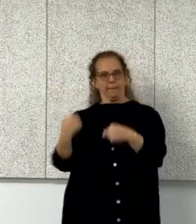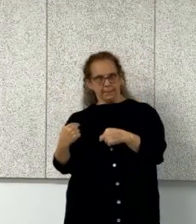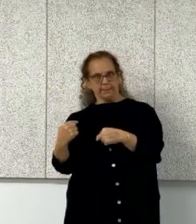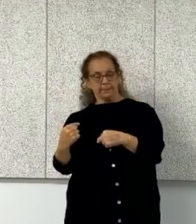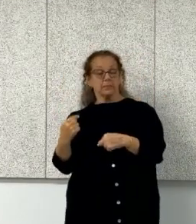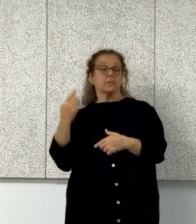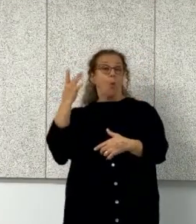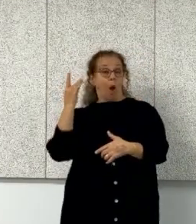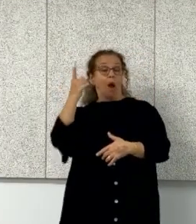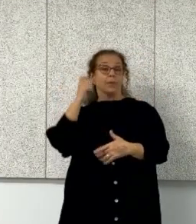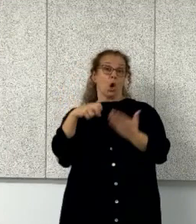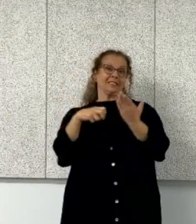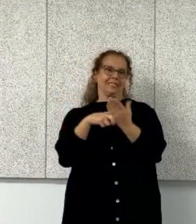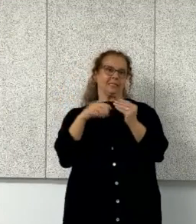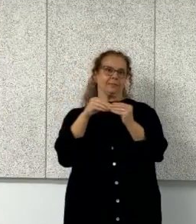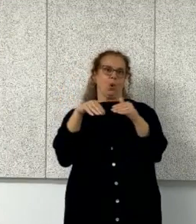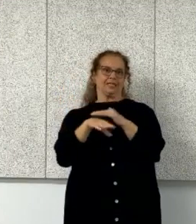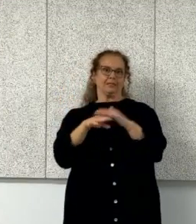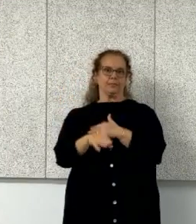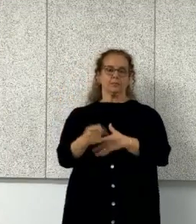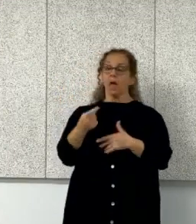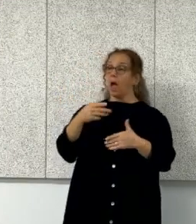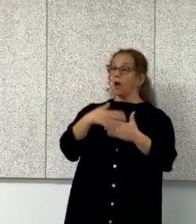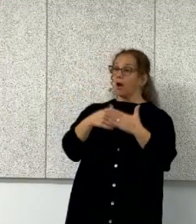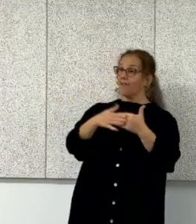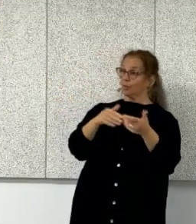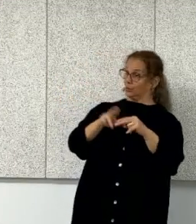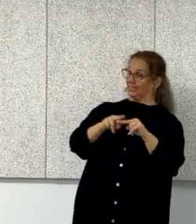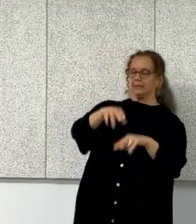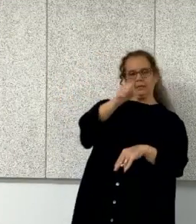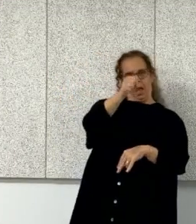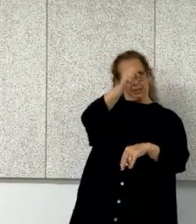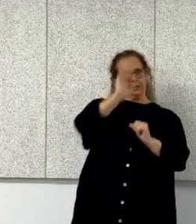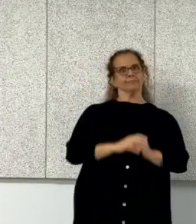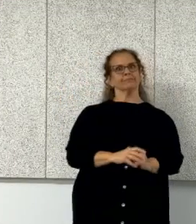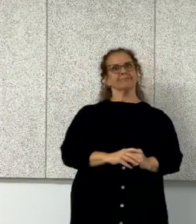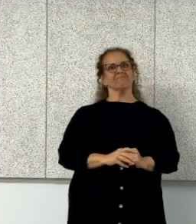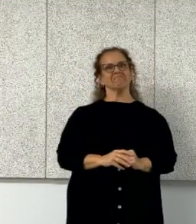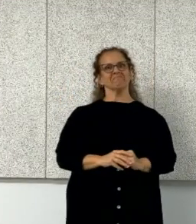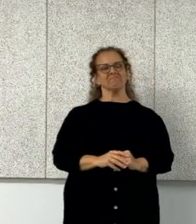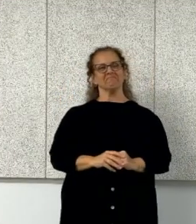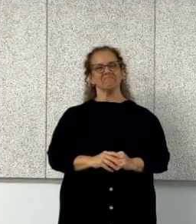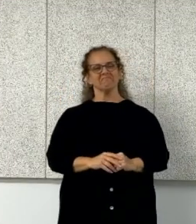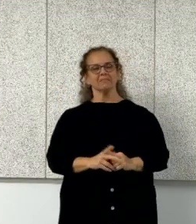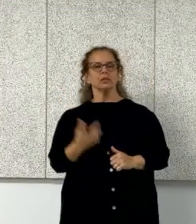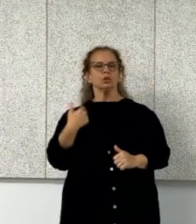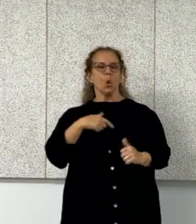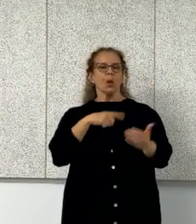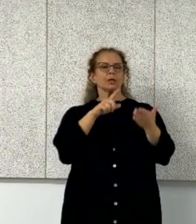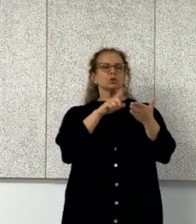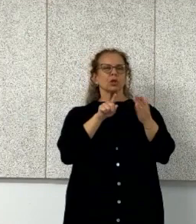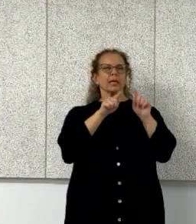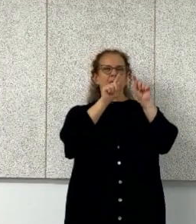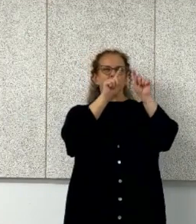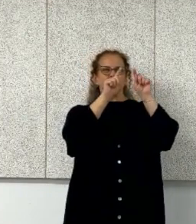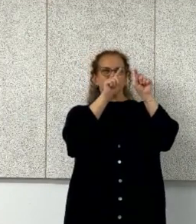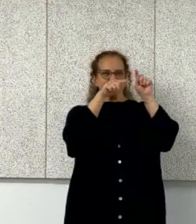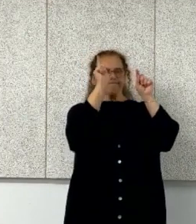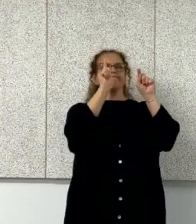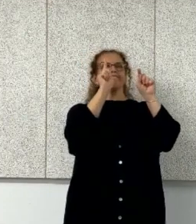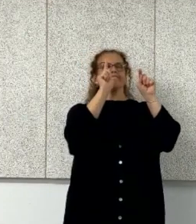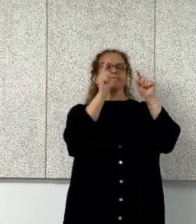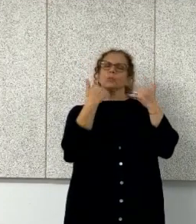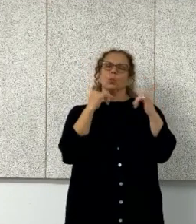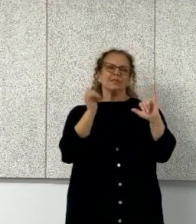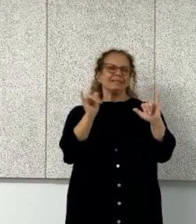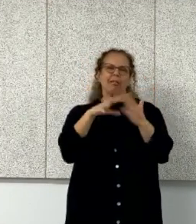are more accessible. Who would have thought? They're really comfortable seats. Yes, they're very comfortable seats. So like we're checking the box of that. We're still learning